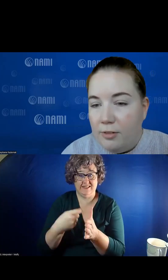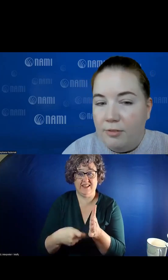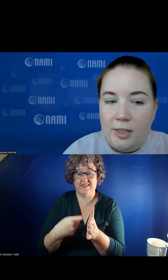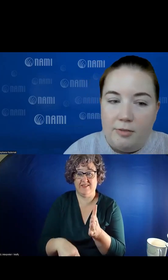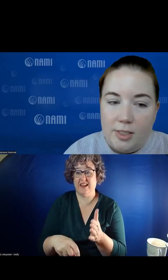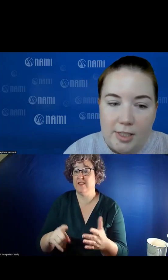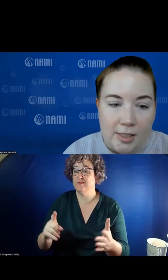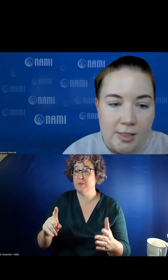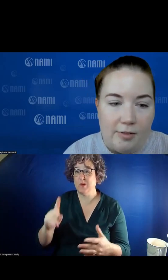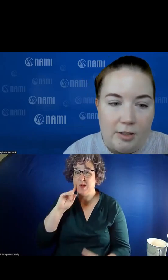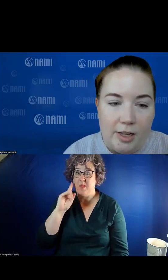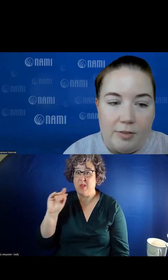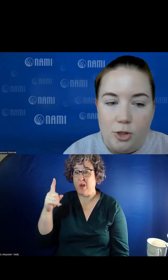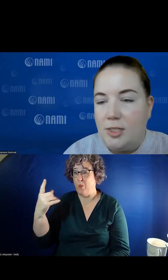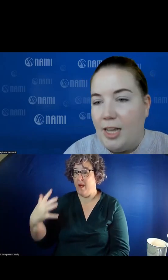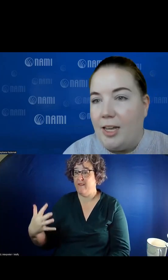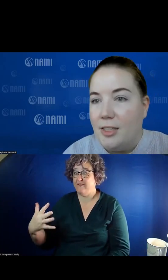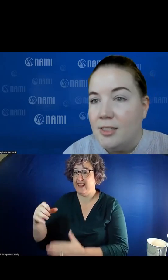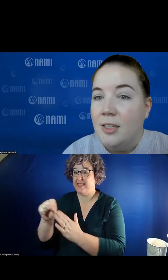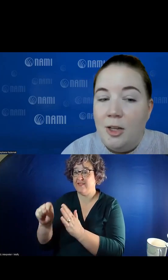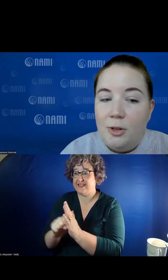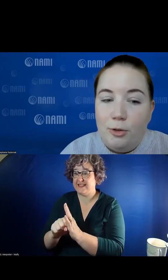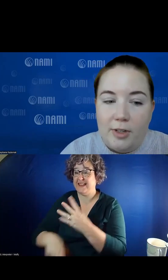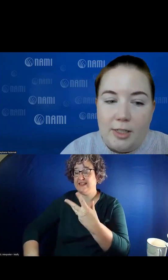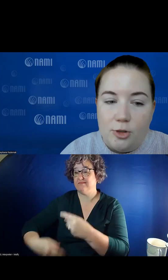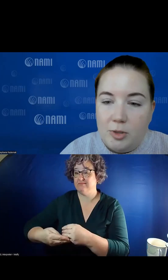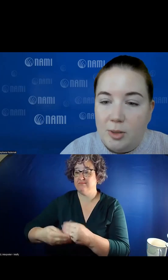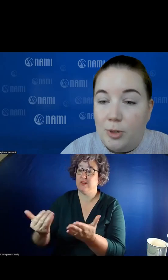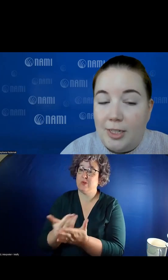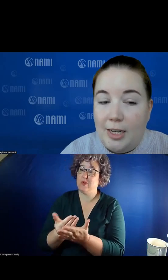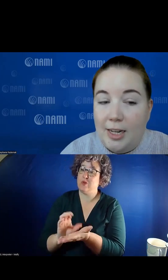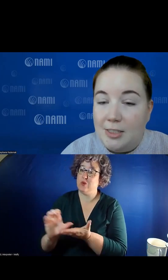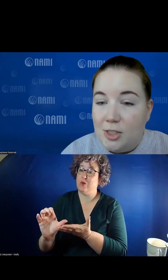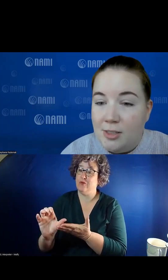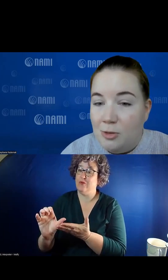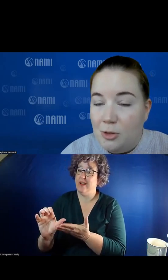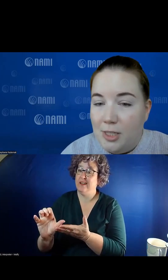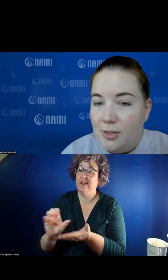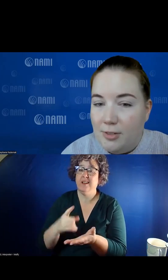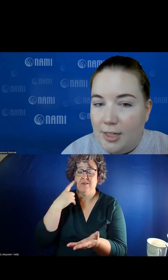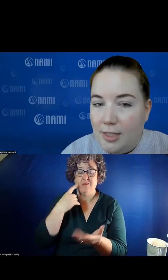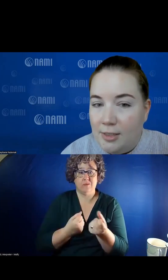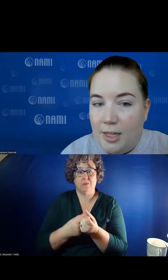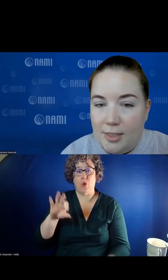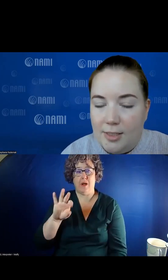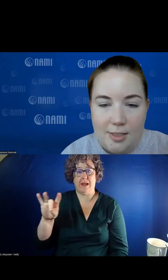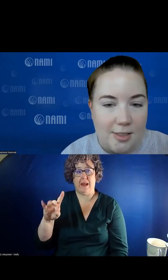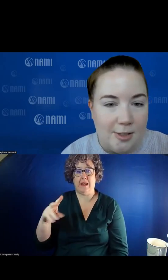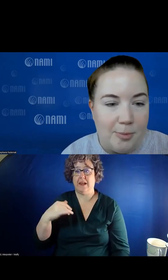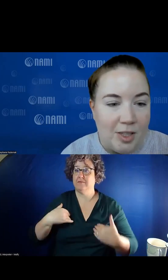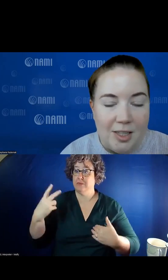at 1/5 of the states having chosen to add this new funding stream to support 988 in just 2 years of